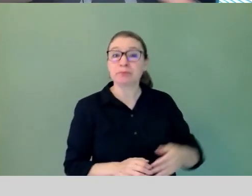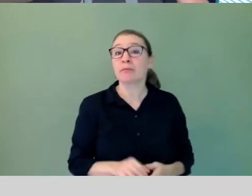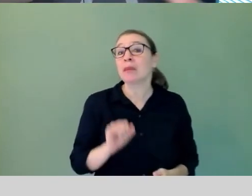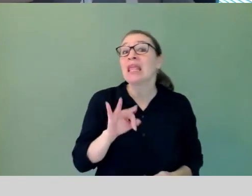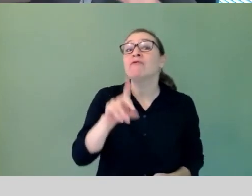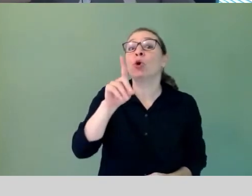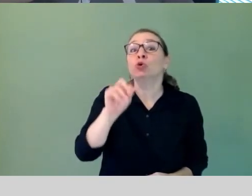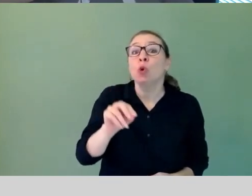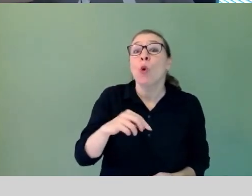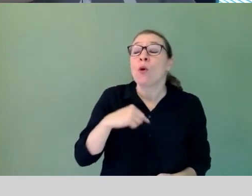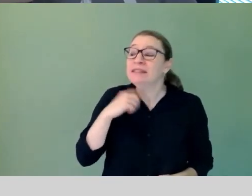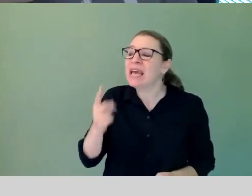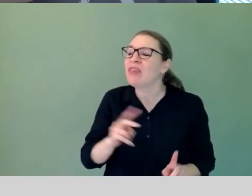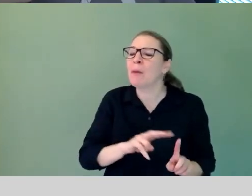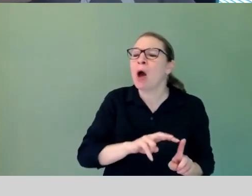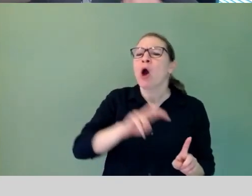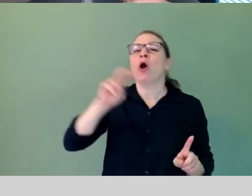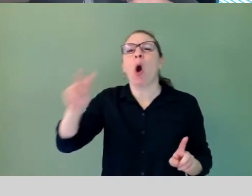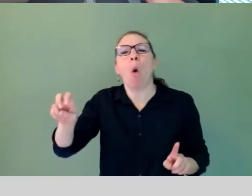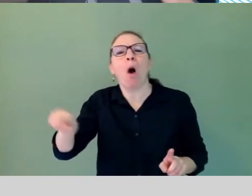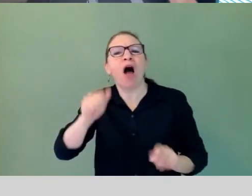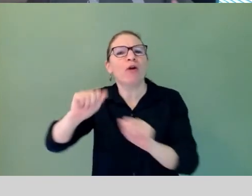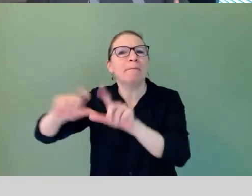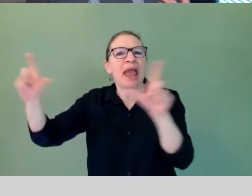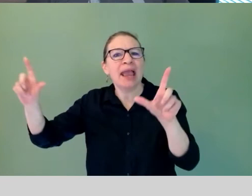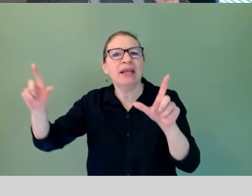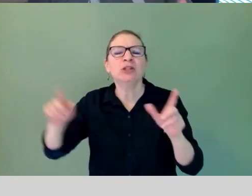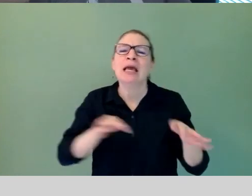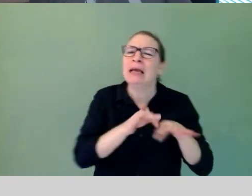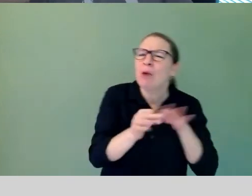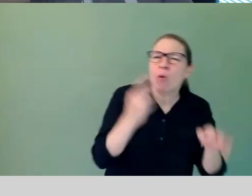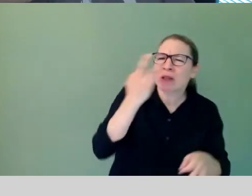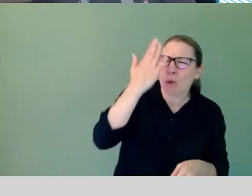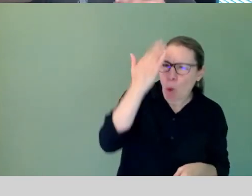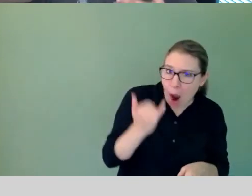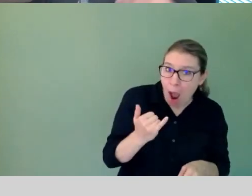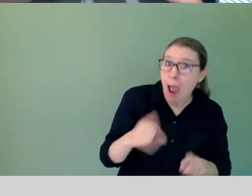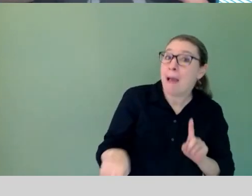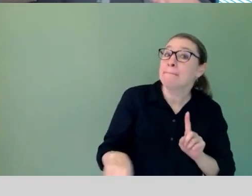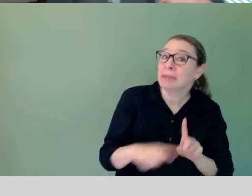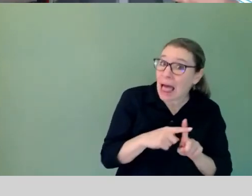article, have a reason and a way to do them back. So this is very common in DigitalOcean's tutorials.